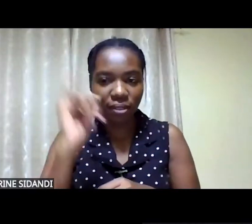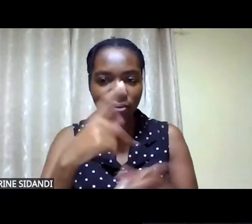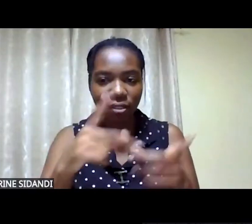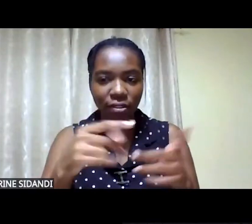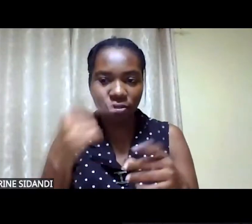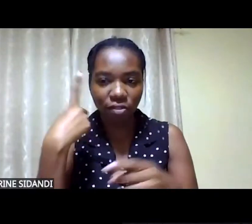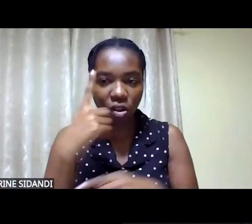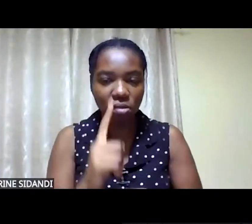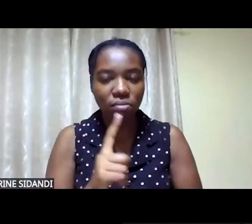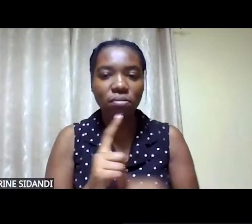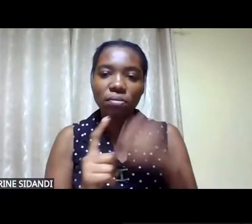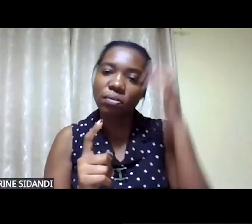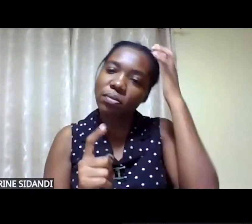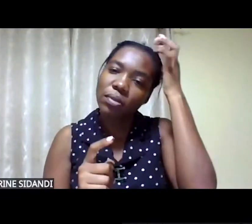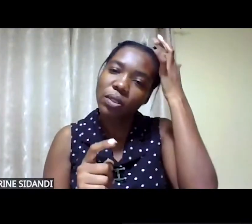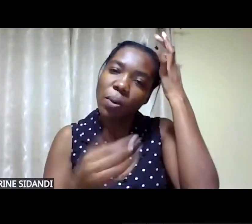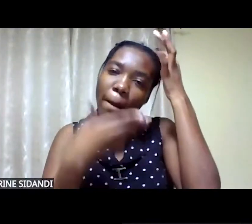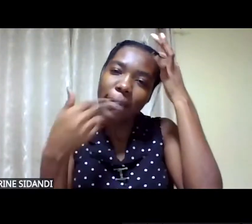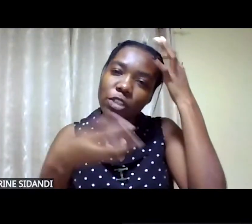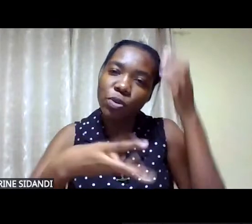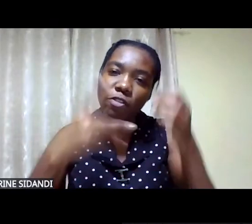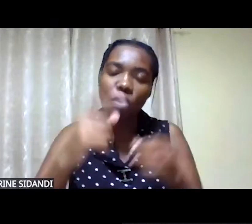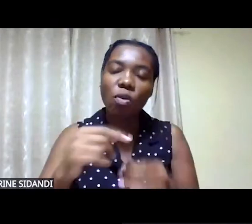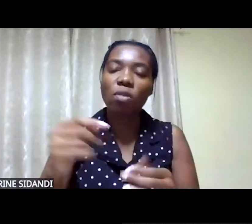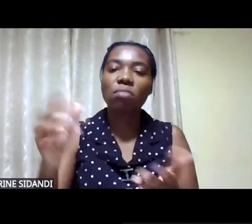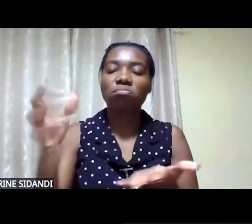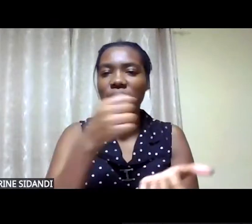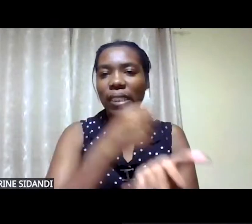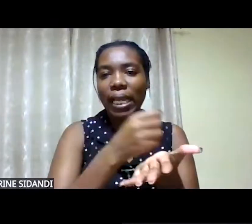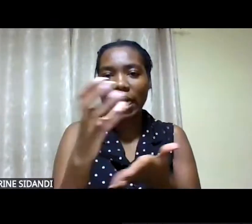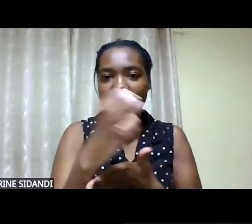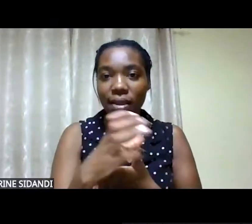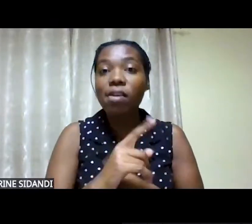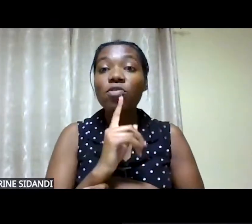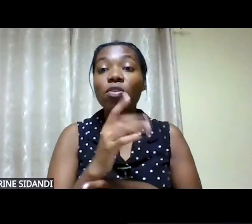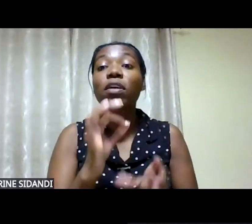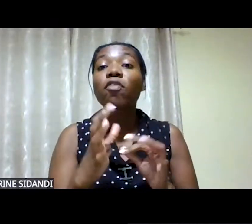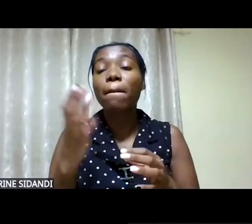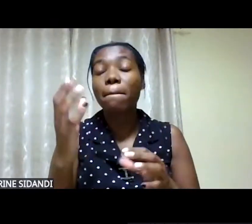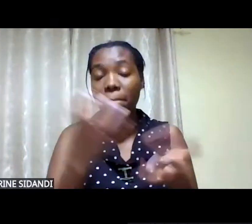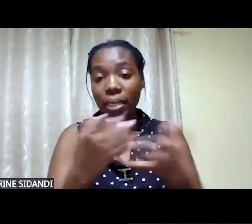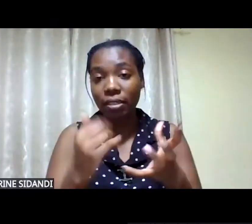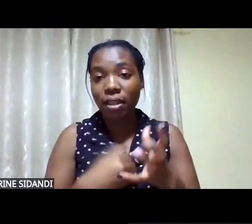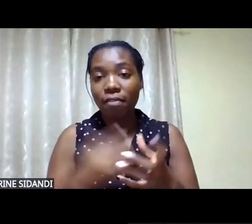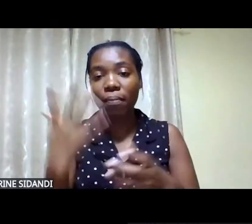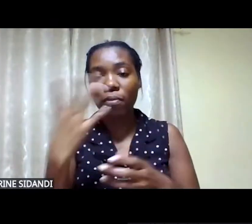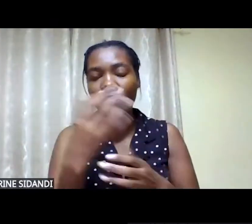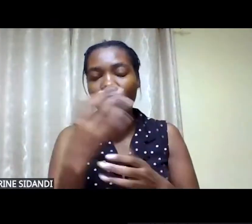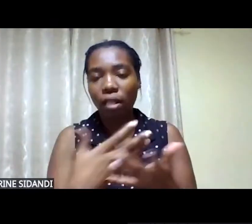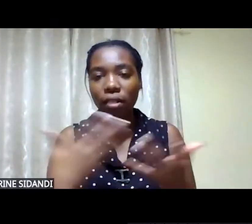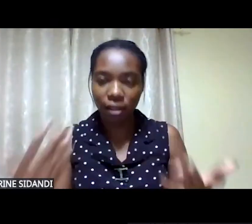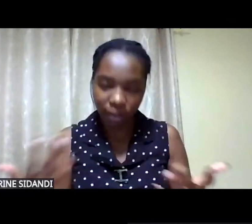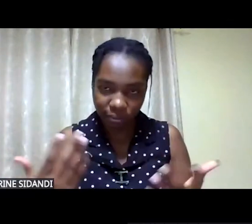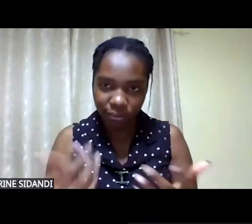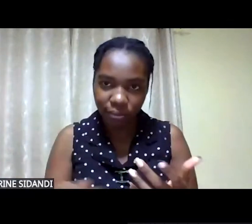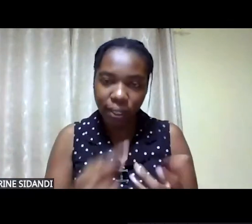is the best way to acquire clients? And we said if a business has all these beautiful things in a strategy, but they don't have the